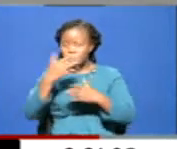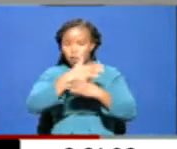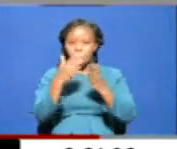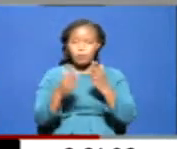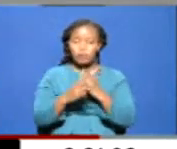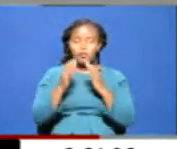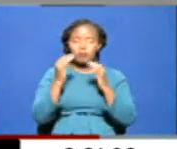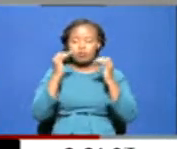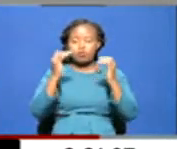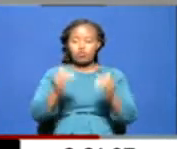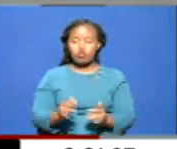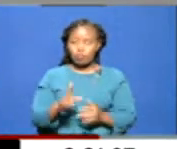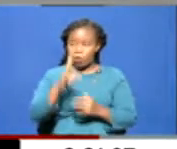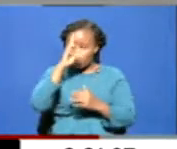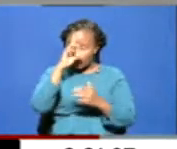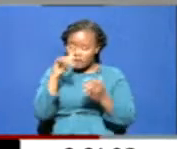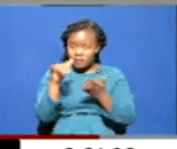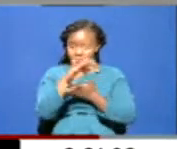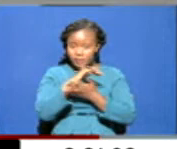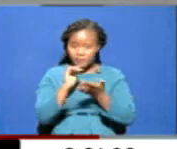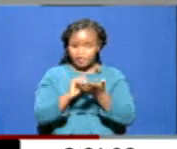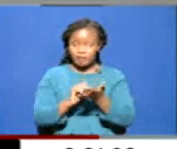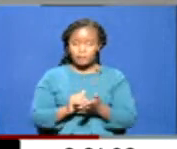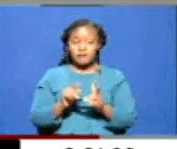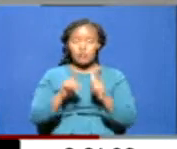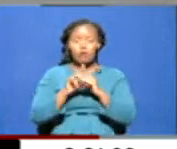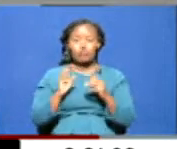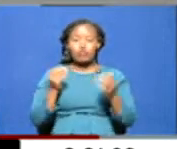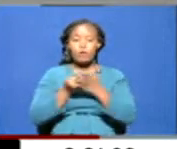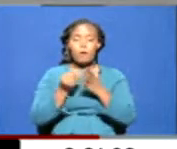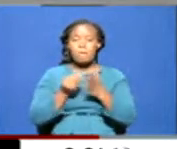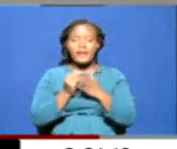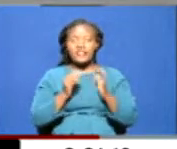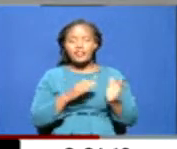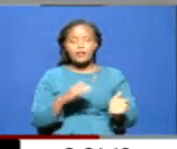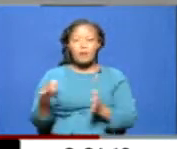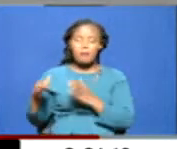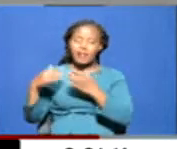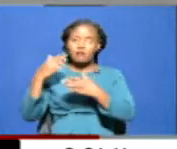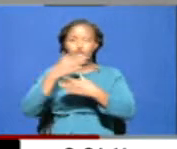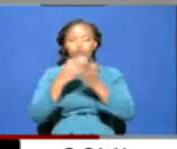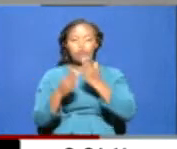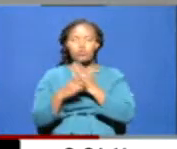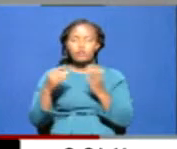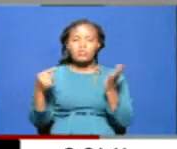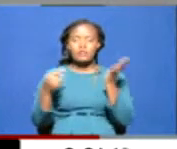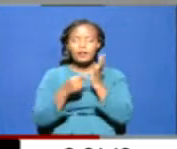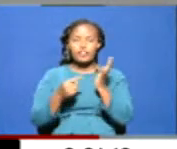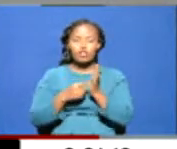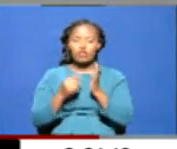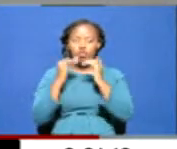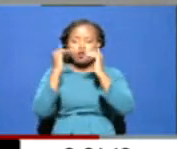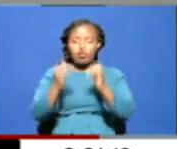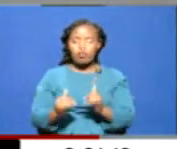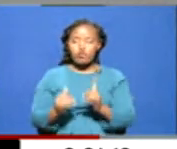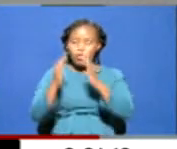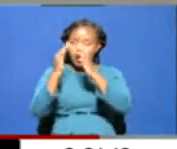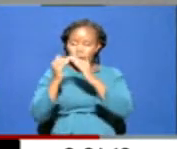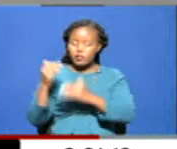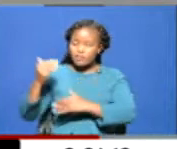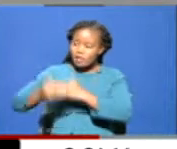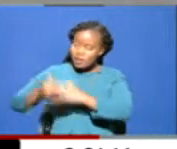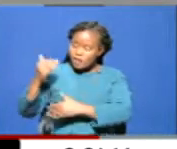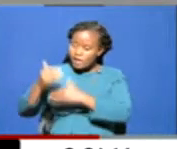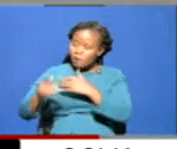at Kacheliba Police Station. The fund also plans to build modern police quarters along common borders with Uganda to replace